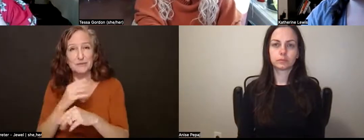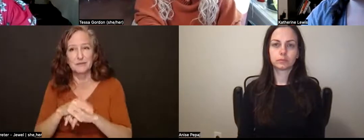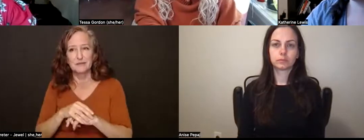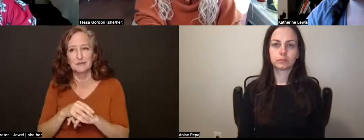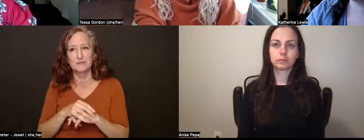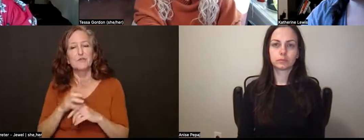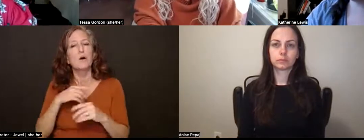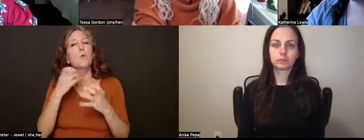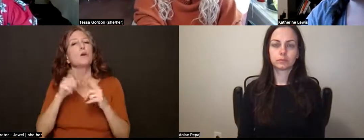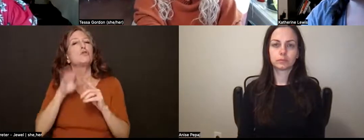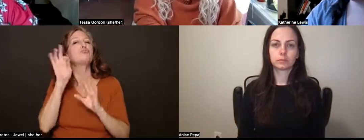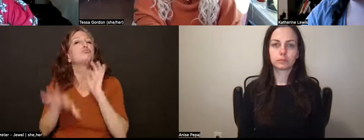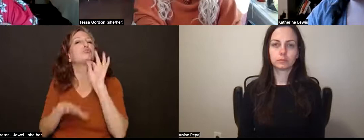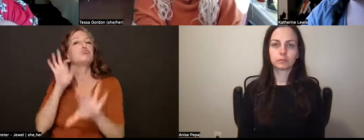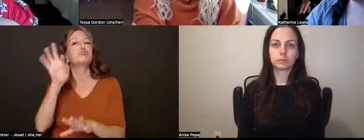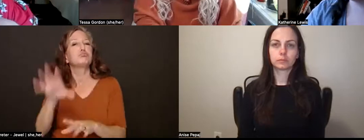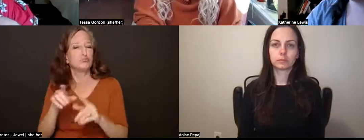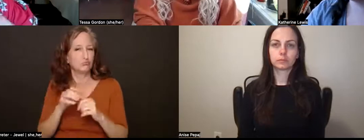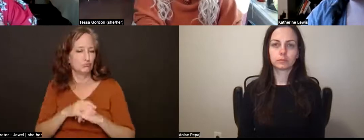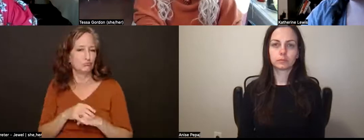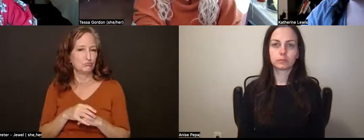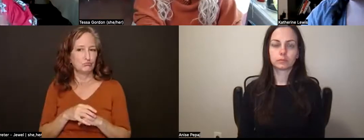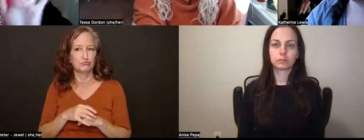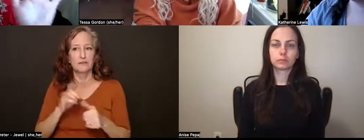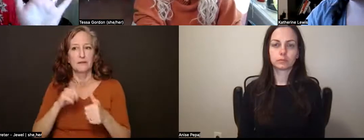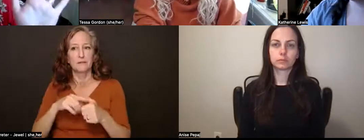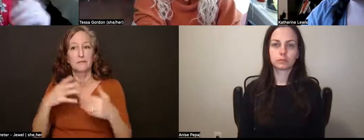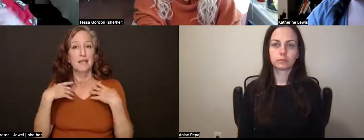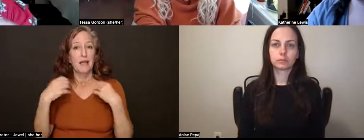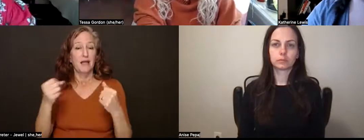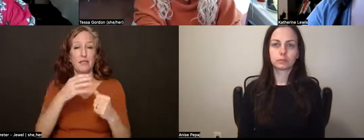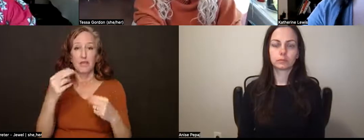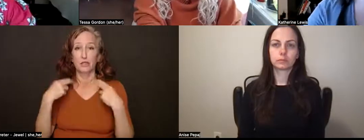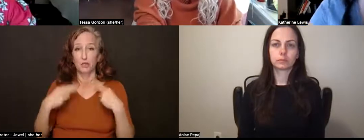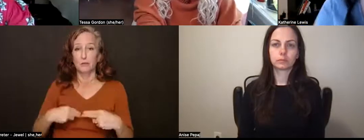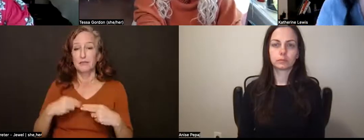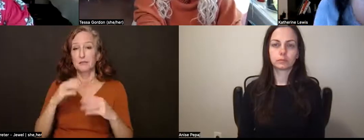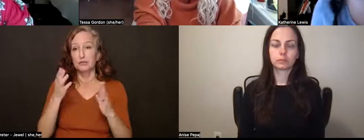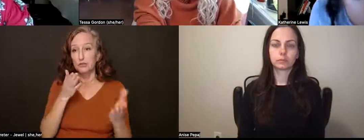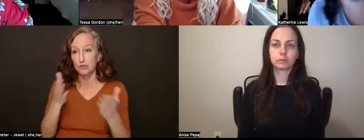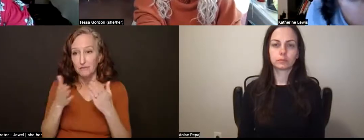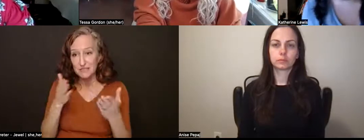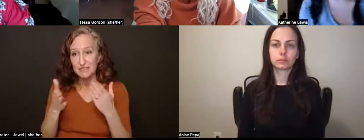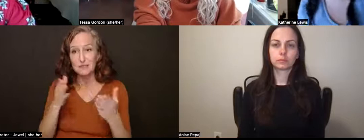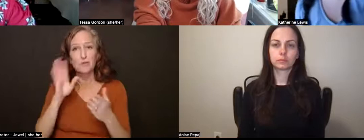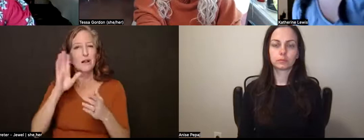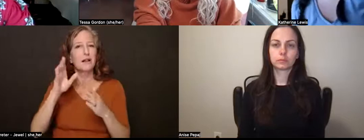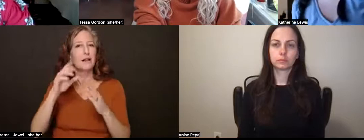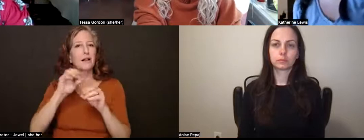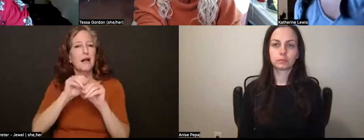things on people's radar. The Health and Human Services, I'm going to say them again, they're going to come out with a rulemaking on